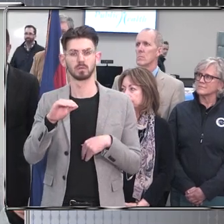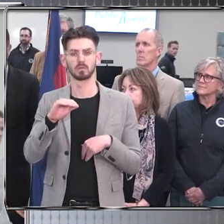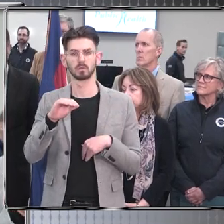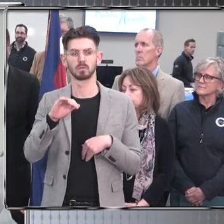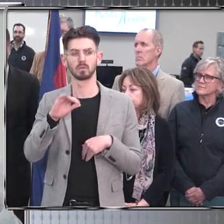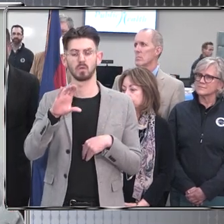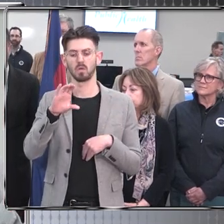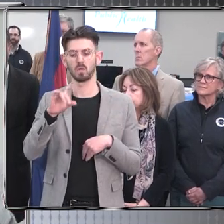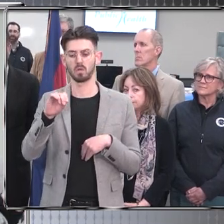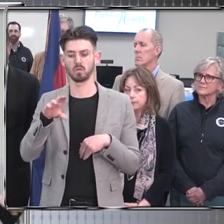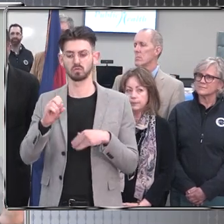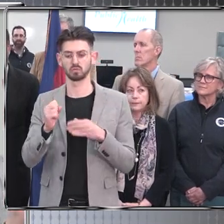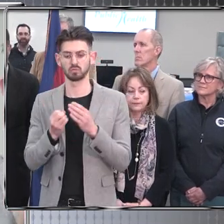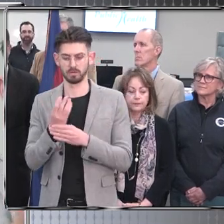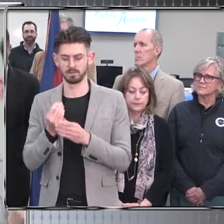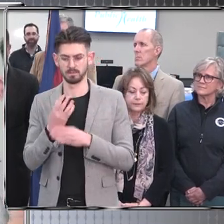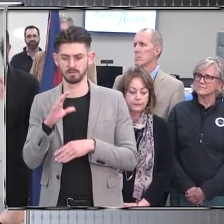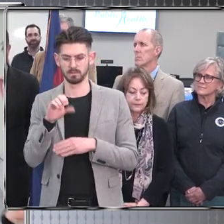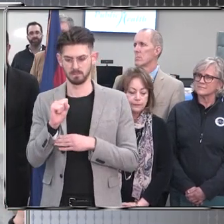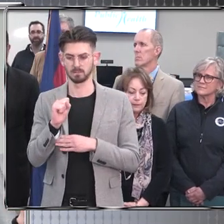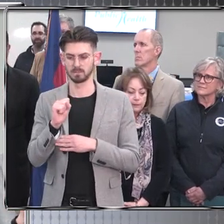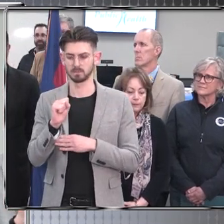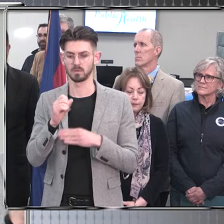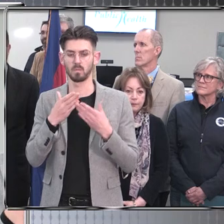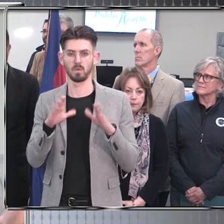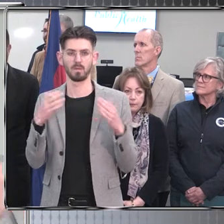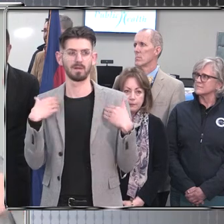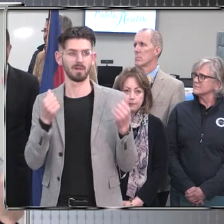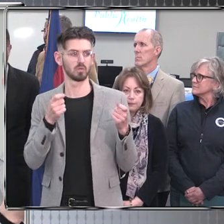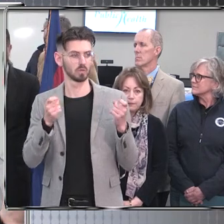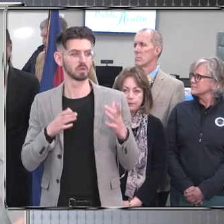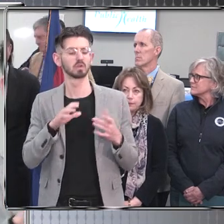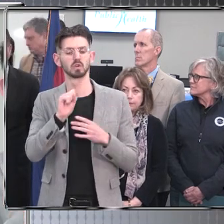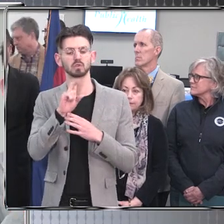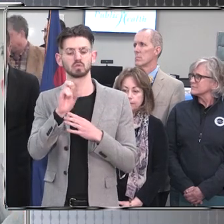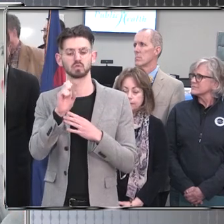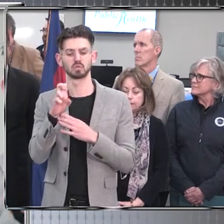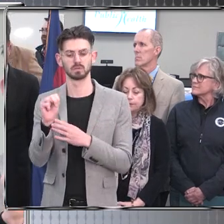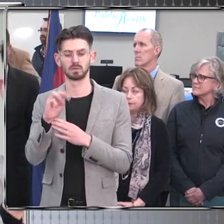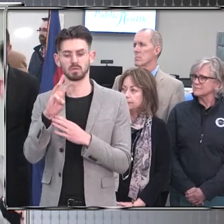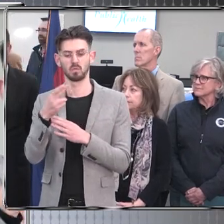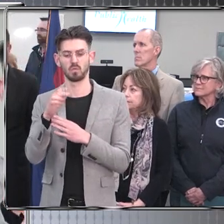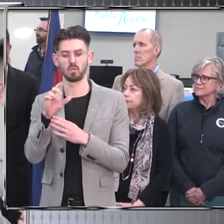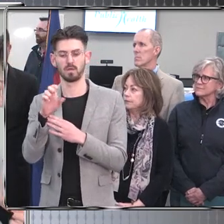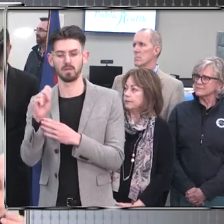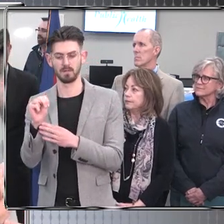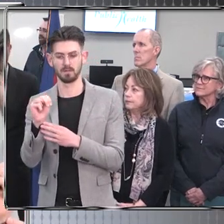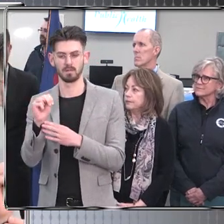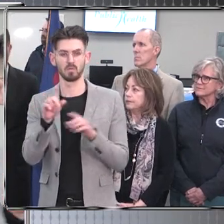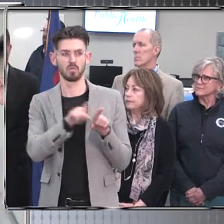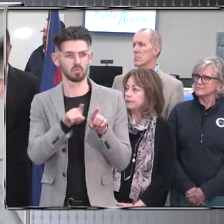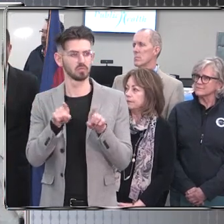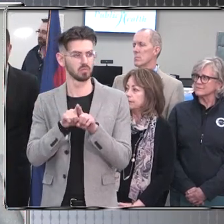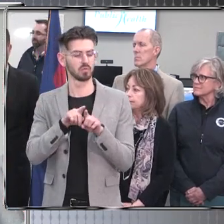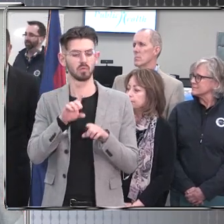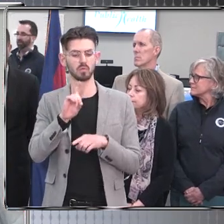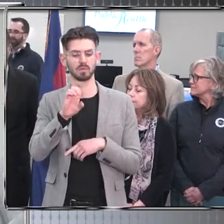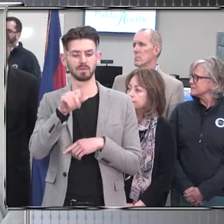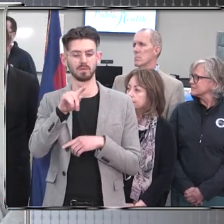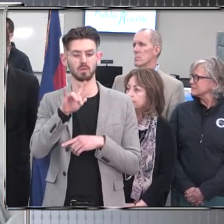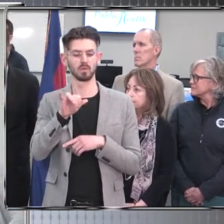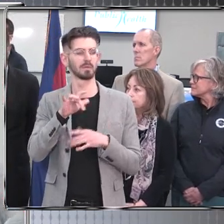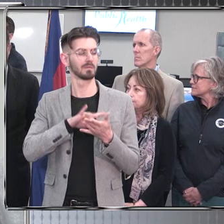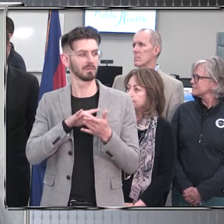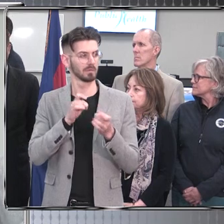Wayne Williams, El Paso County Public Health Director Susan Whelan, and serving as El Paso County Public Health Deputy Medical